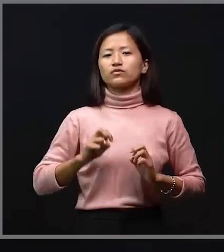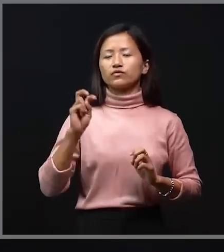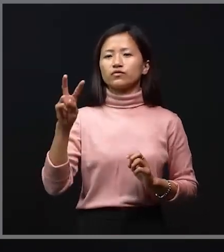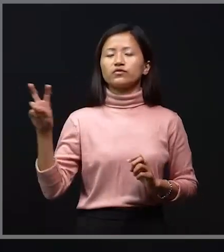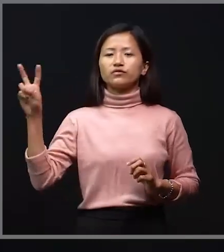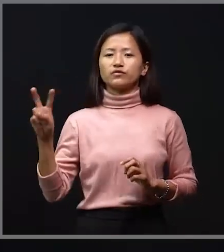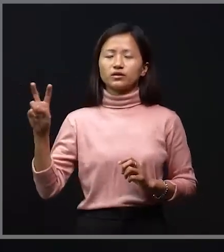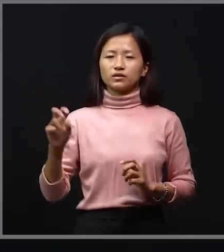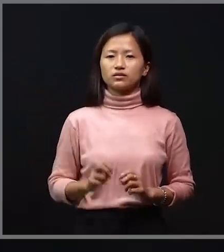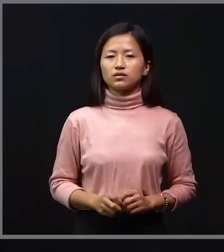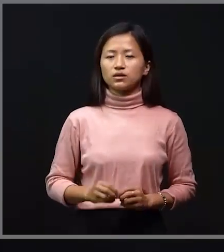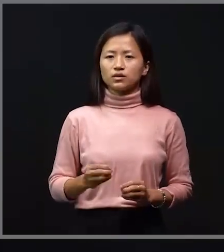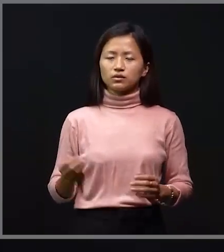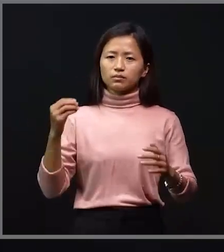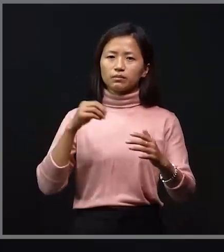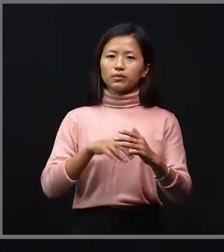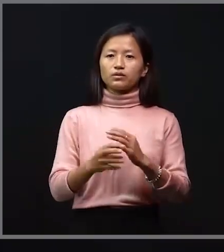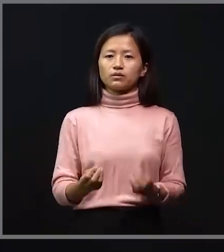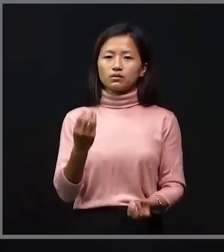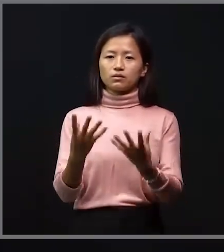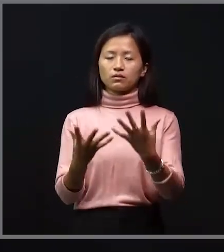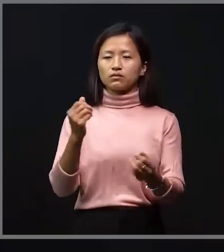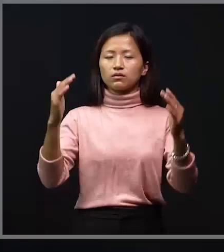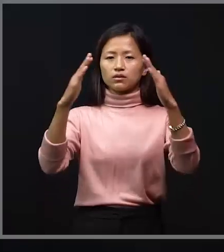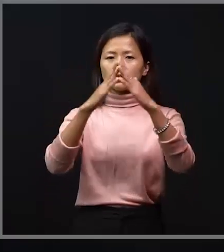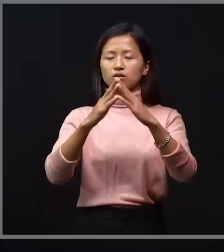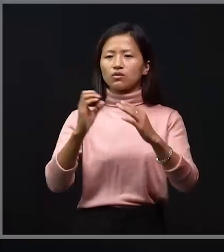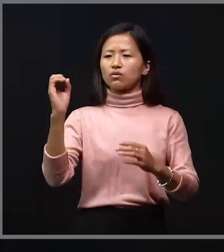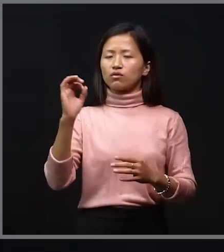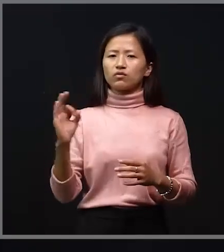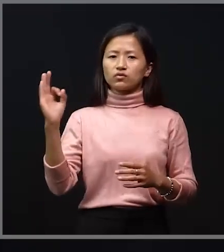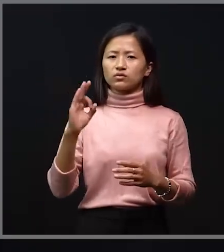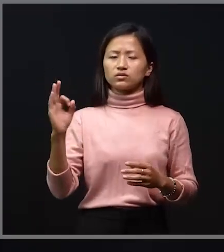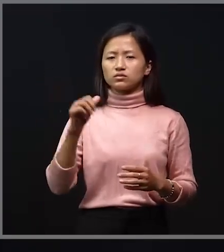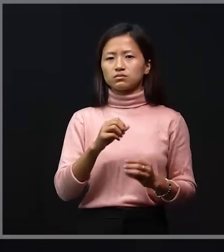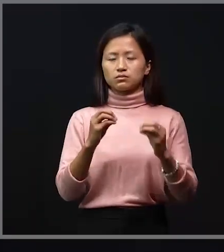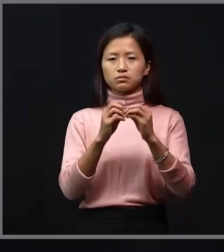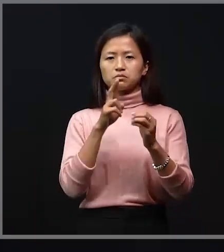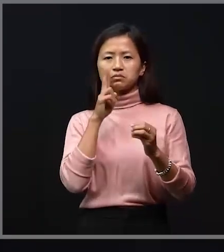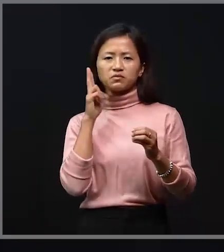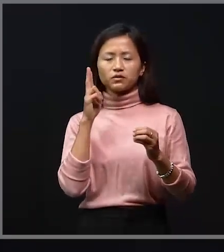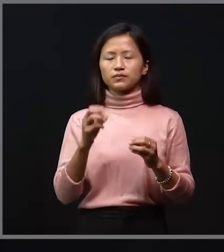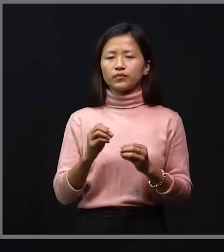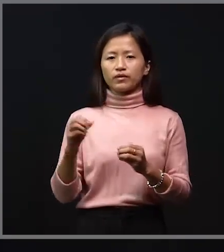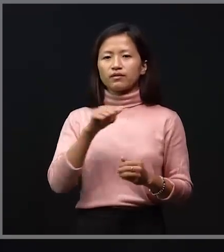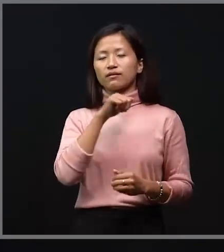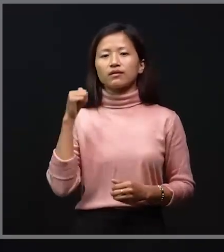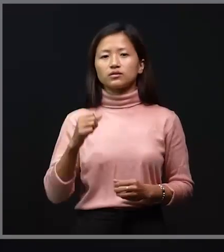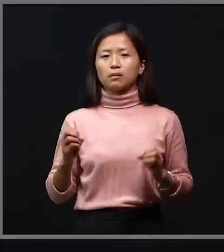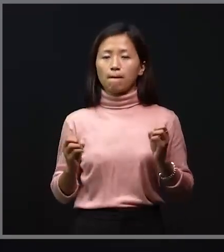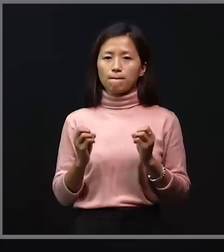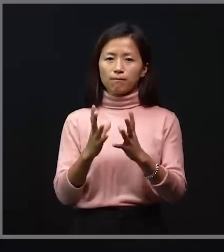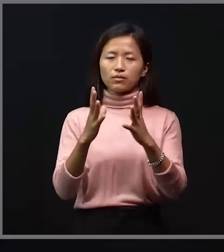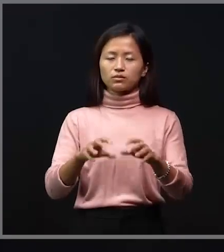violent. They burned down the houses. British officials were killed. Okay, they bombed all those